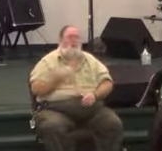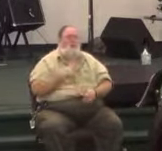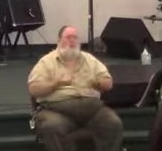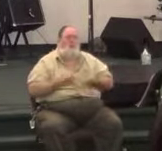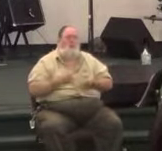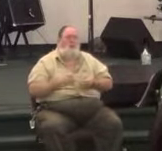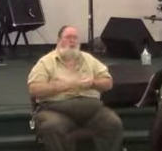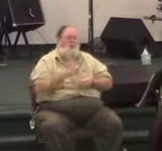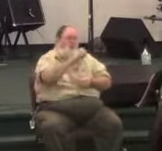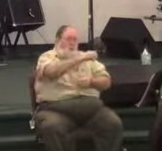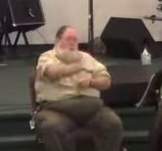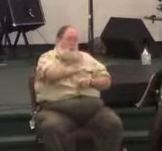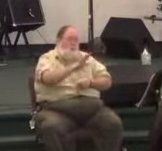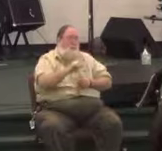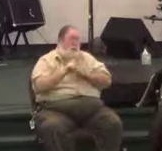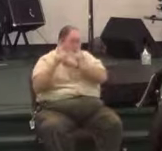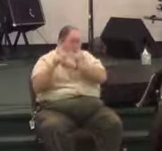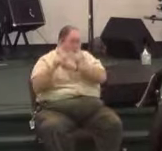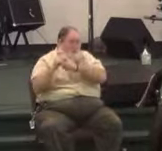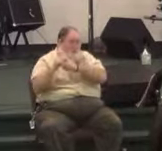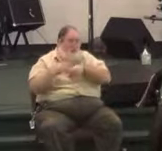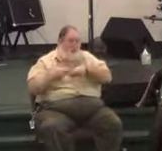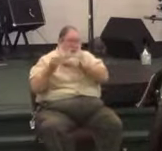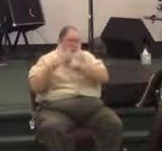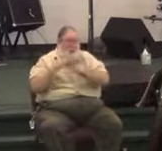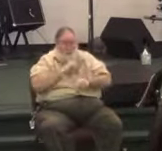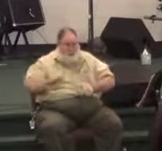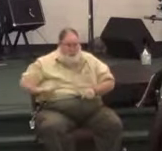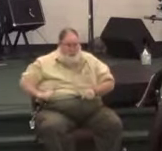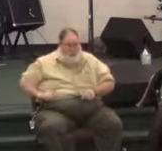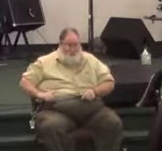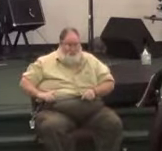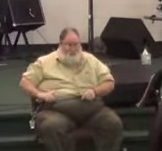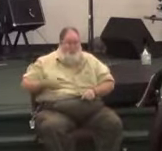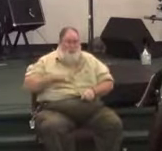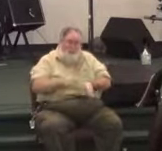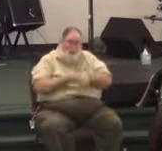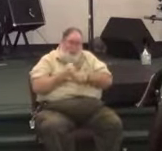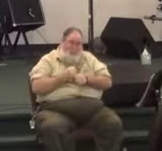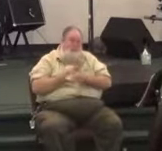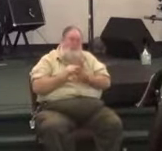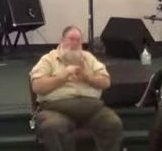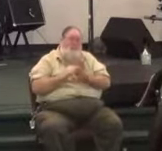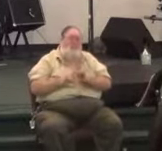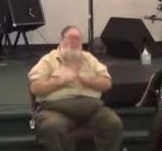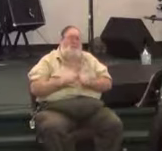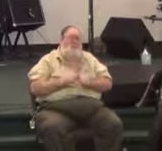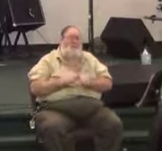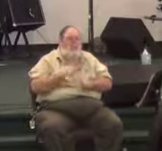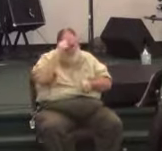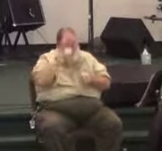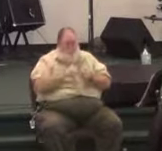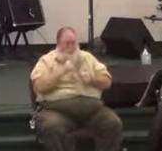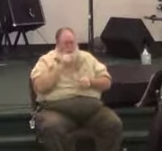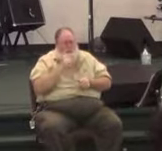Lord. And here's why we've adopted this scripture here. It says, remember this, whoever